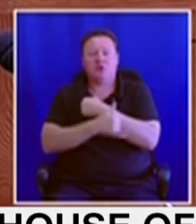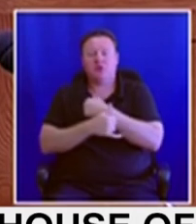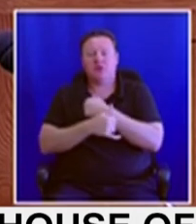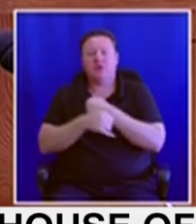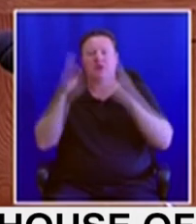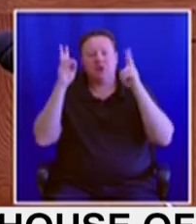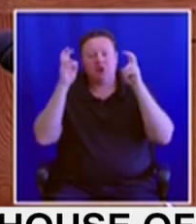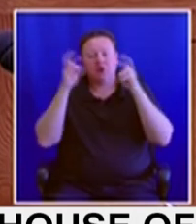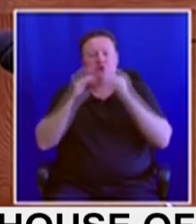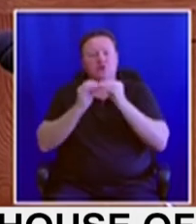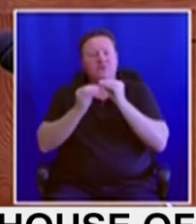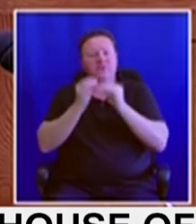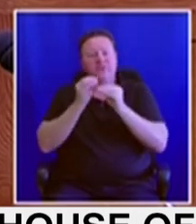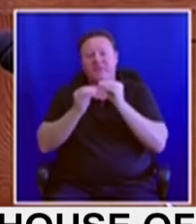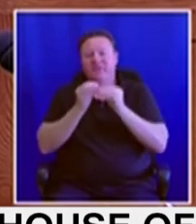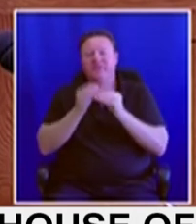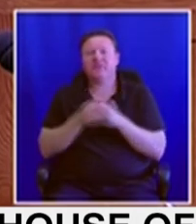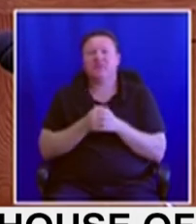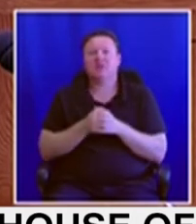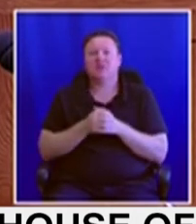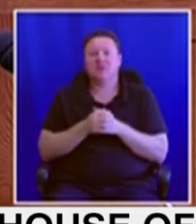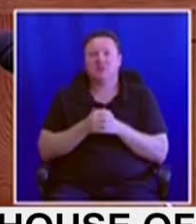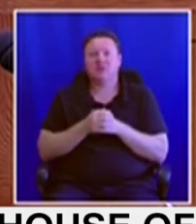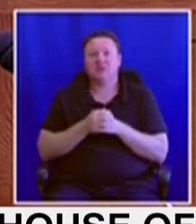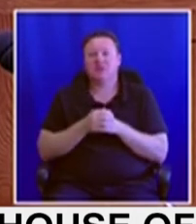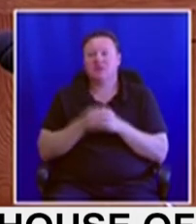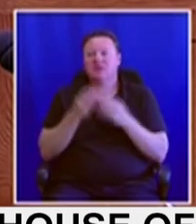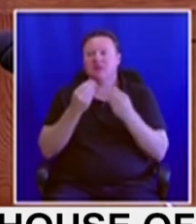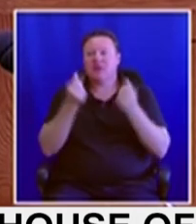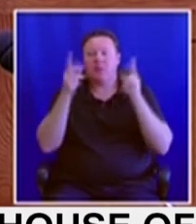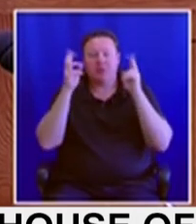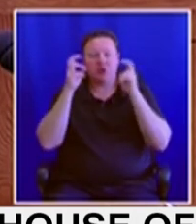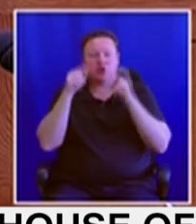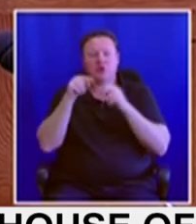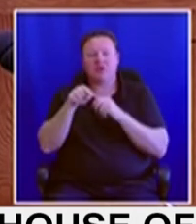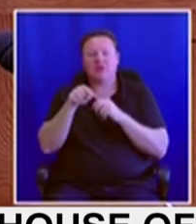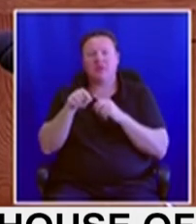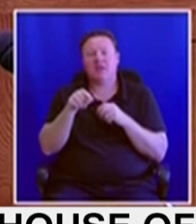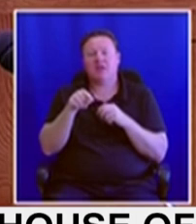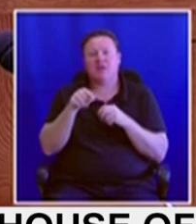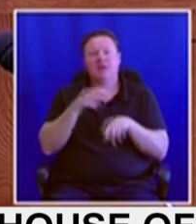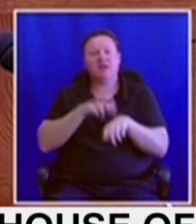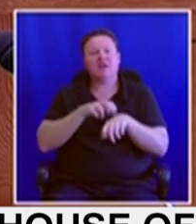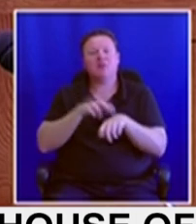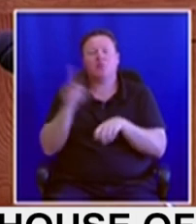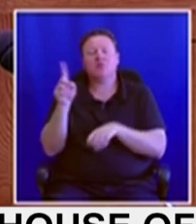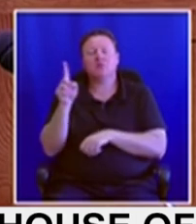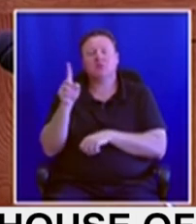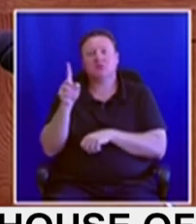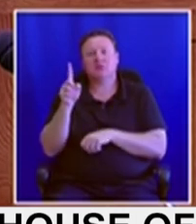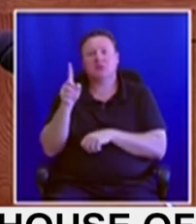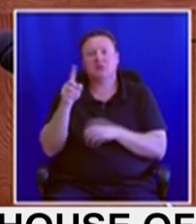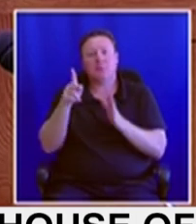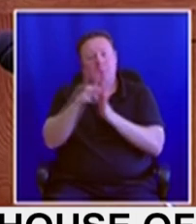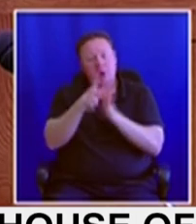matter. Some of the pertinent issues clearly require